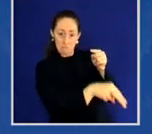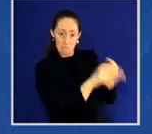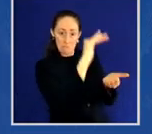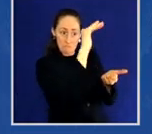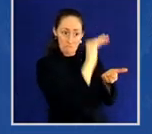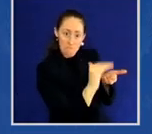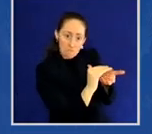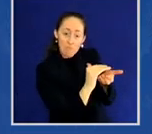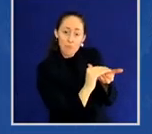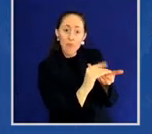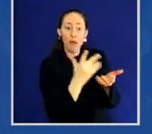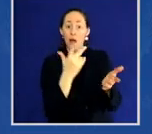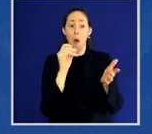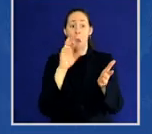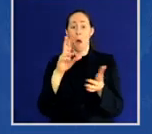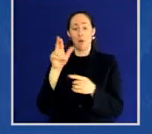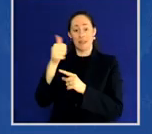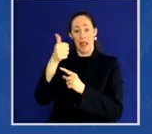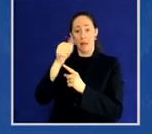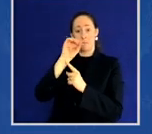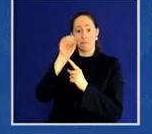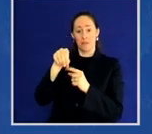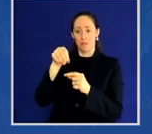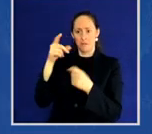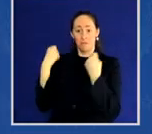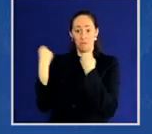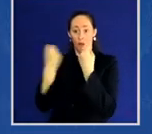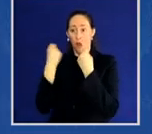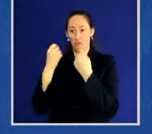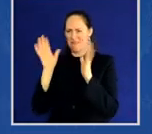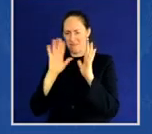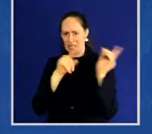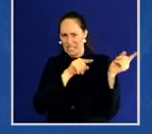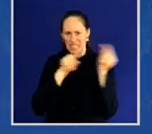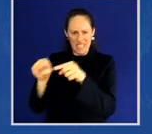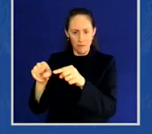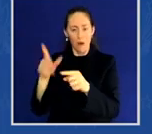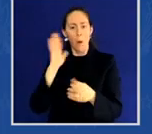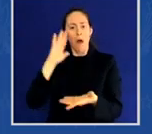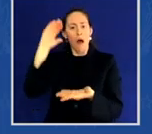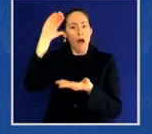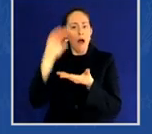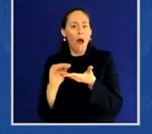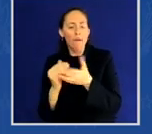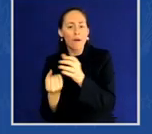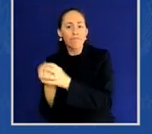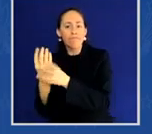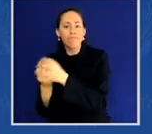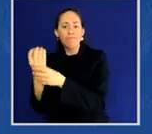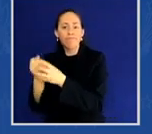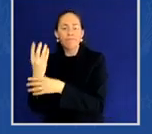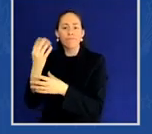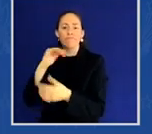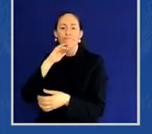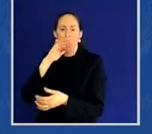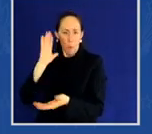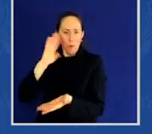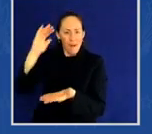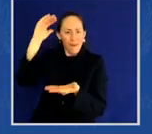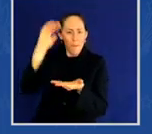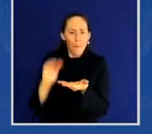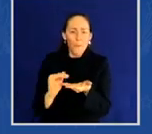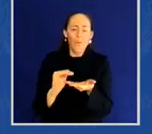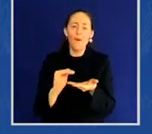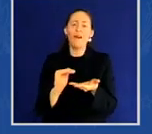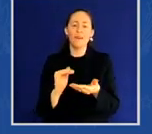removing 3,300,000 cars from the road. And we've been planting, is the same as doing that, or planting 260 million trees